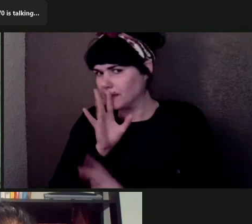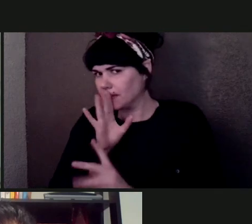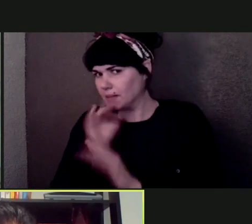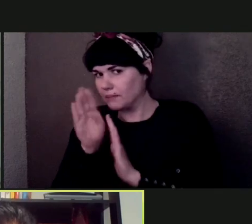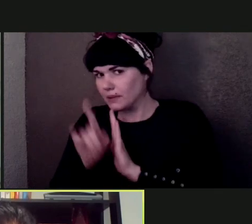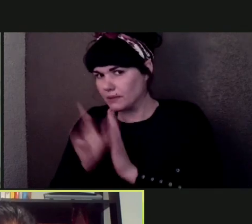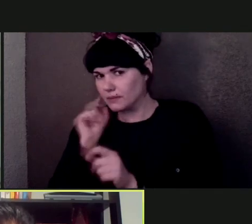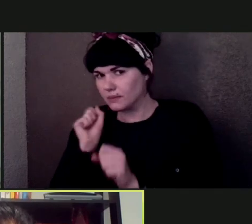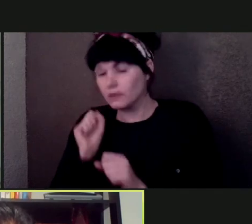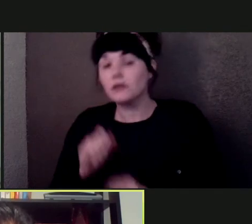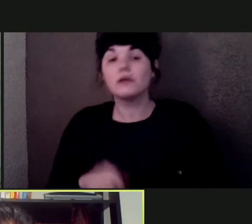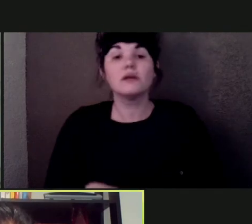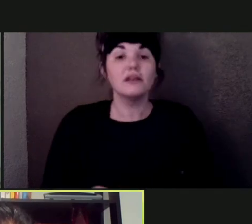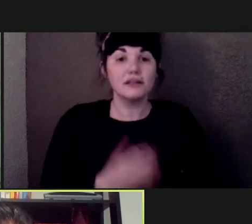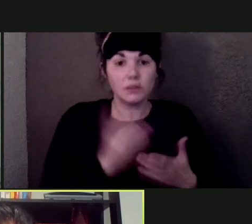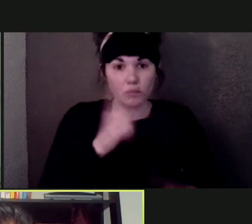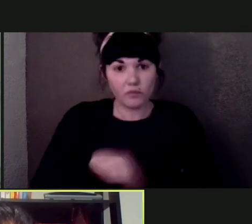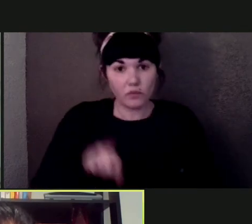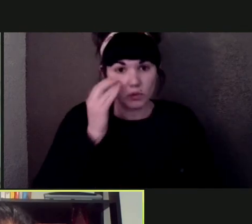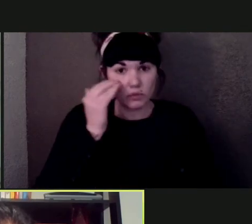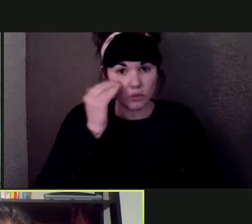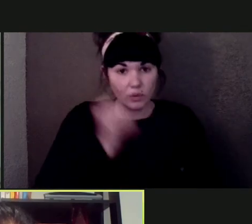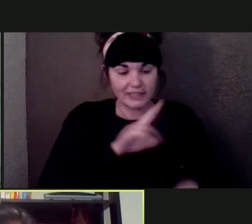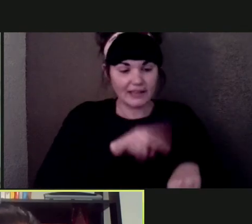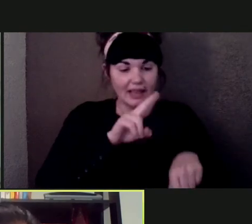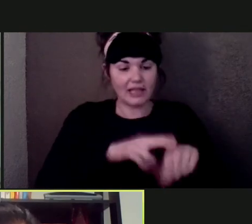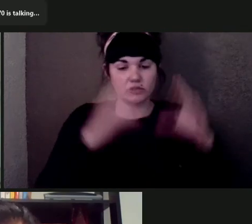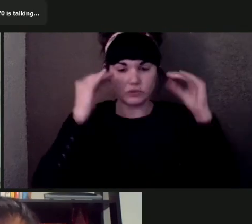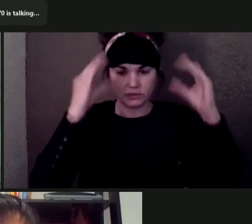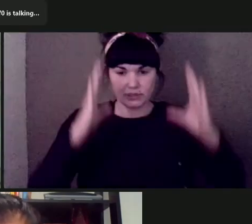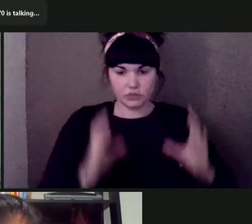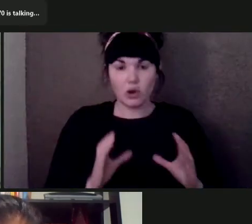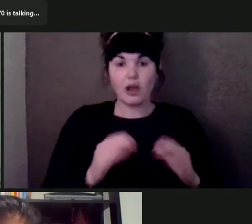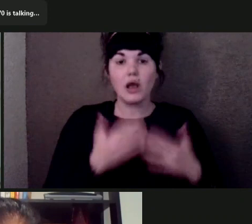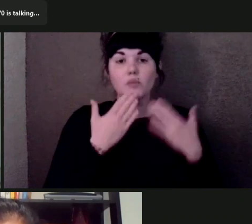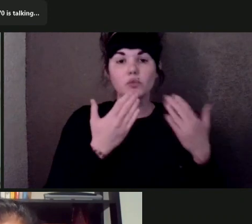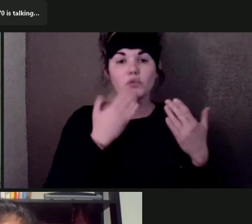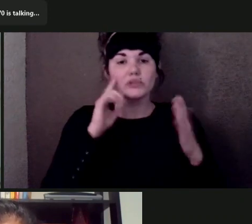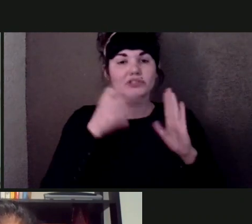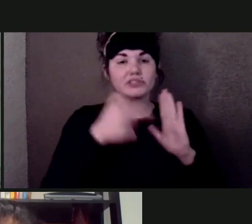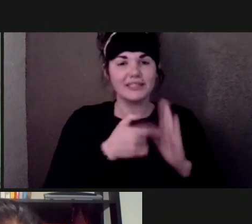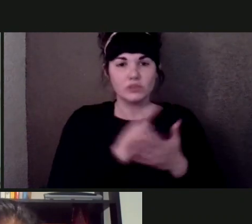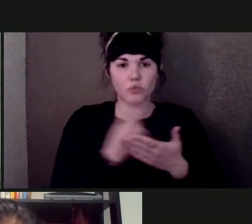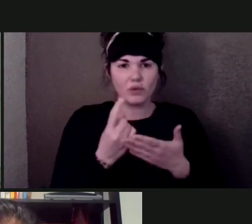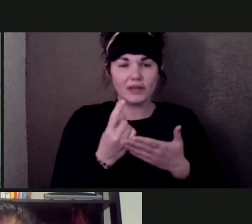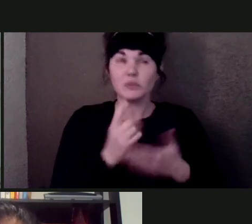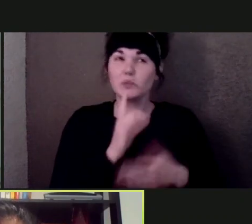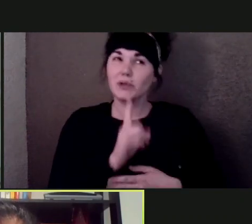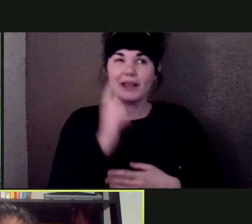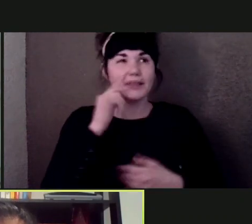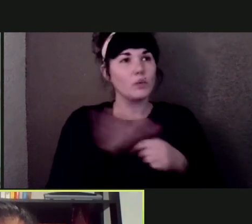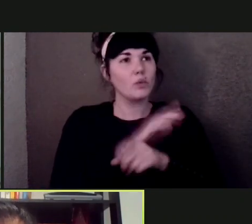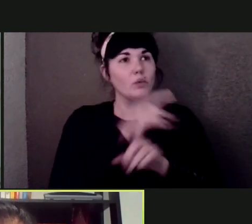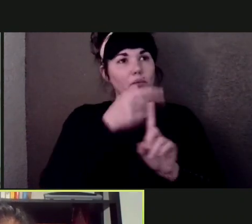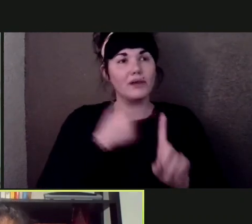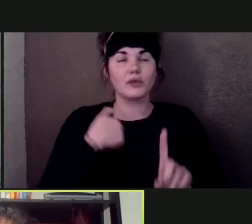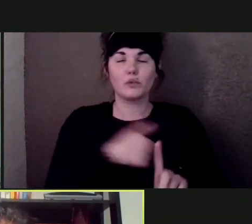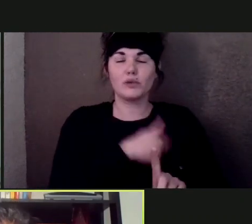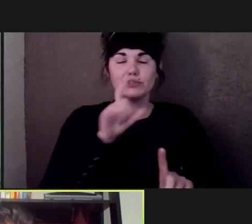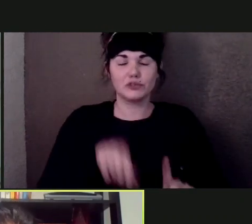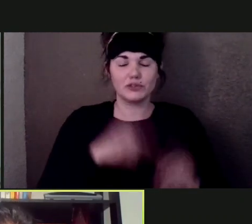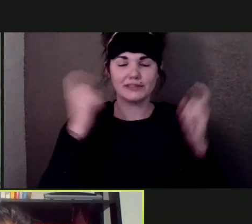national teacher appreciation week or, and, and technically, think it's actually the month, but, uh, which is what we should celebrate. And so we